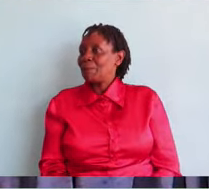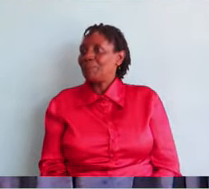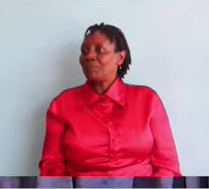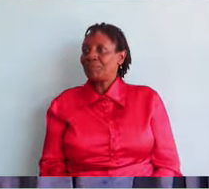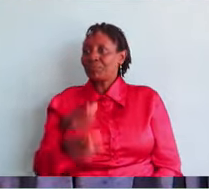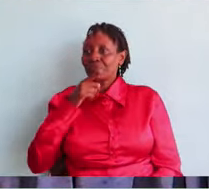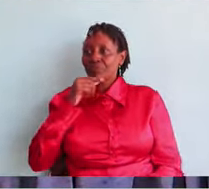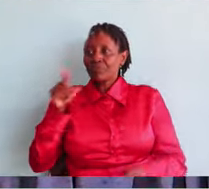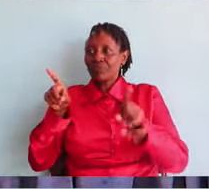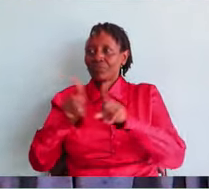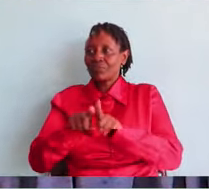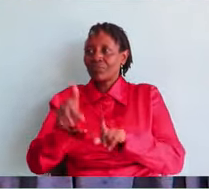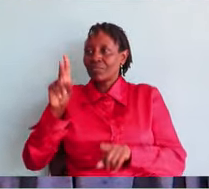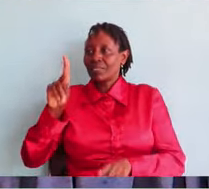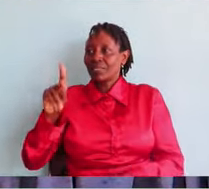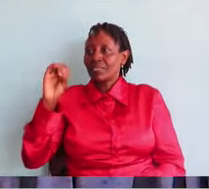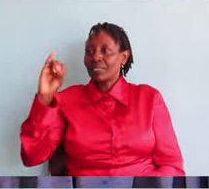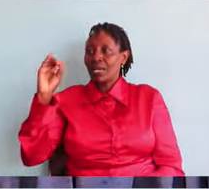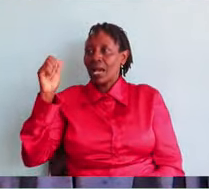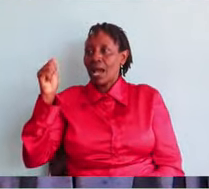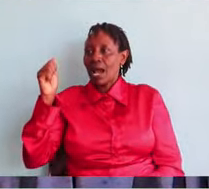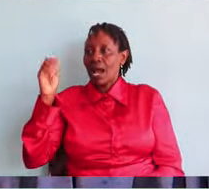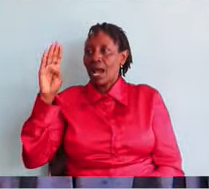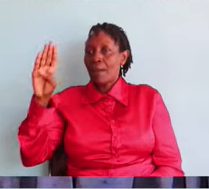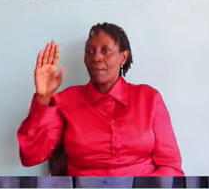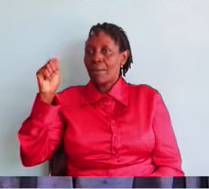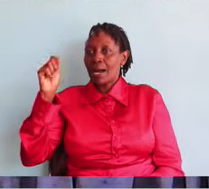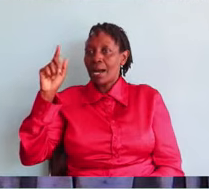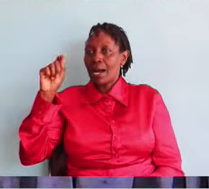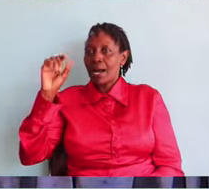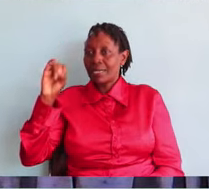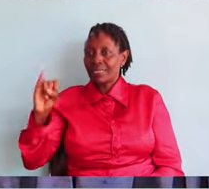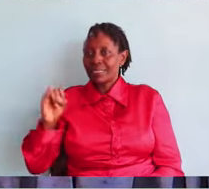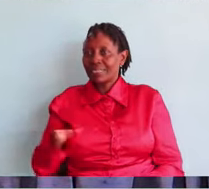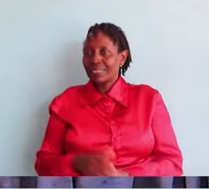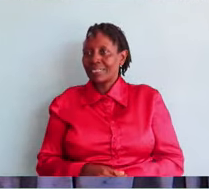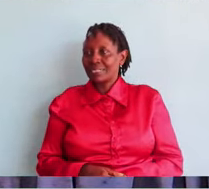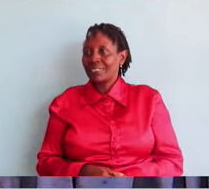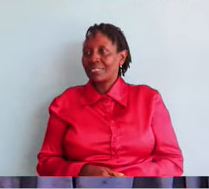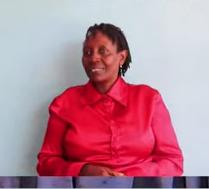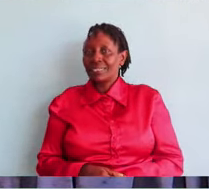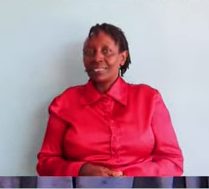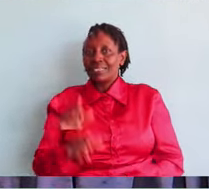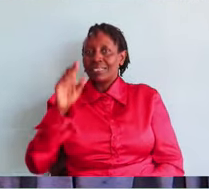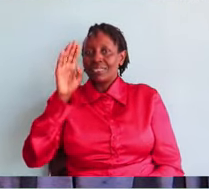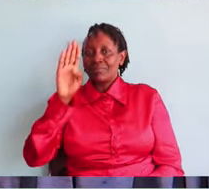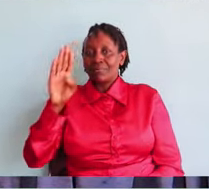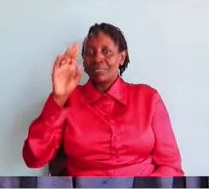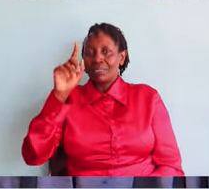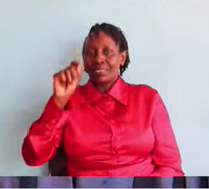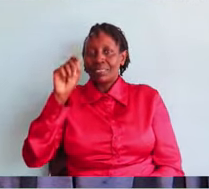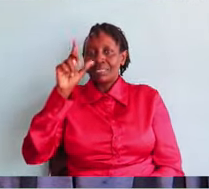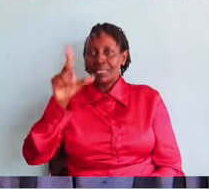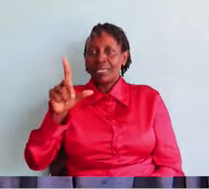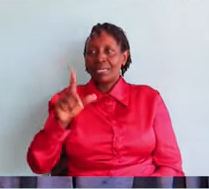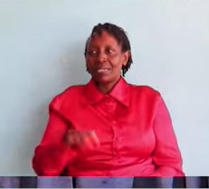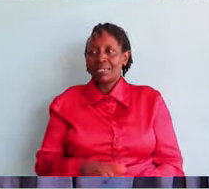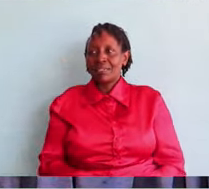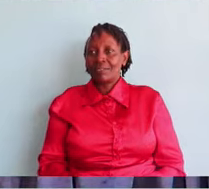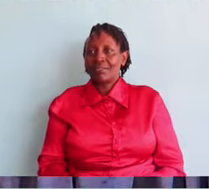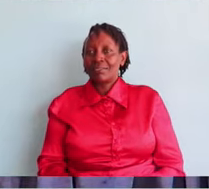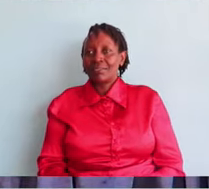Brother Kiambati, it is good to see you here. And Big C from BTL. And these are organizations that,